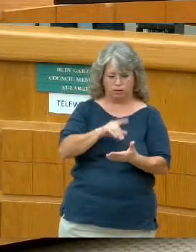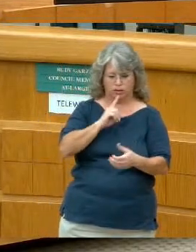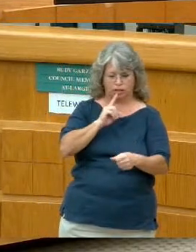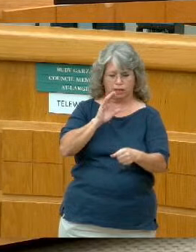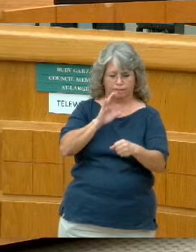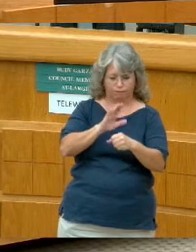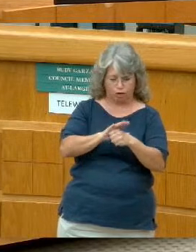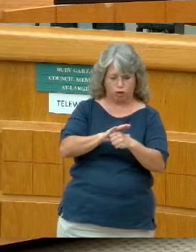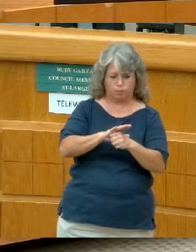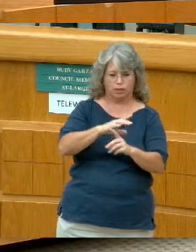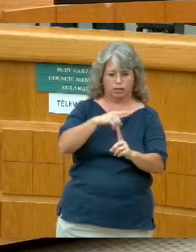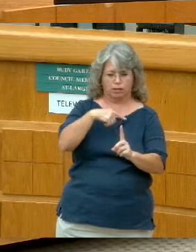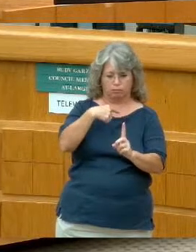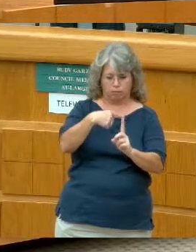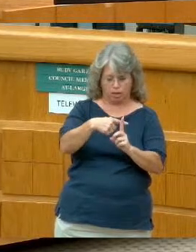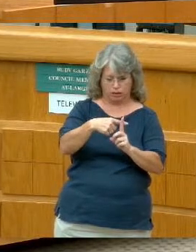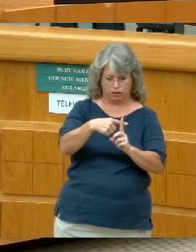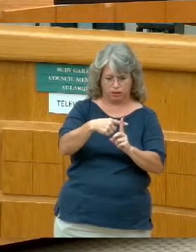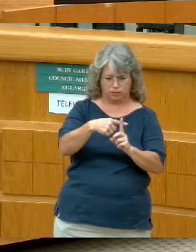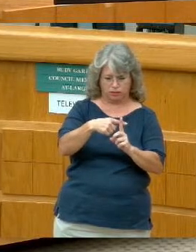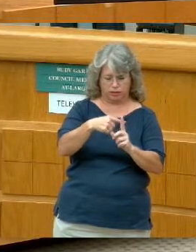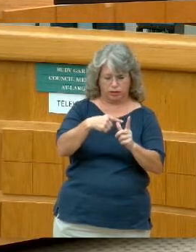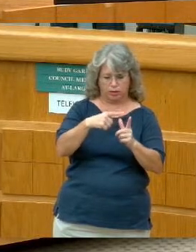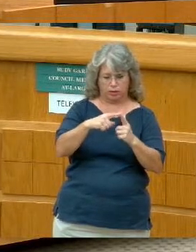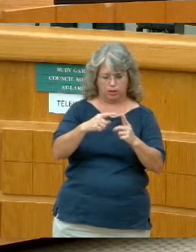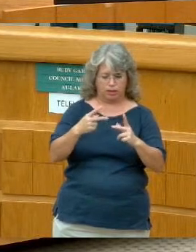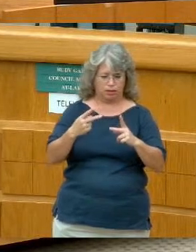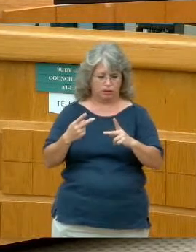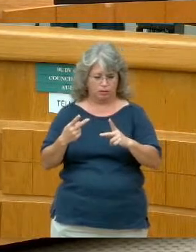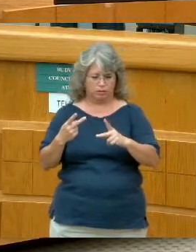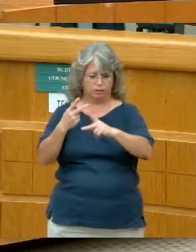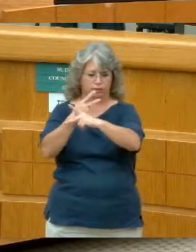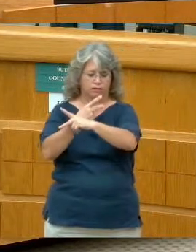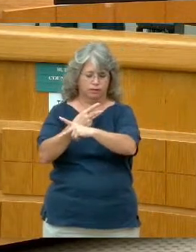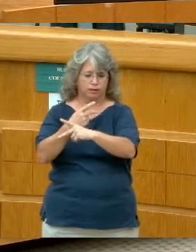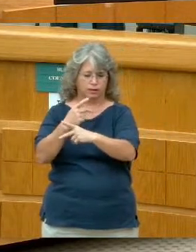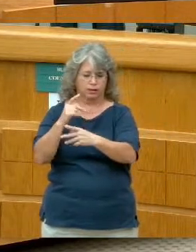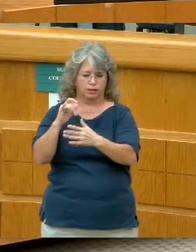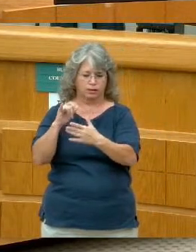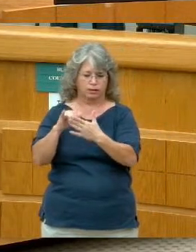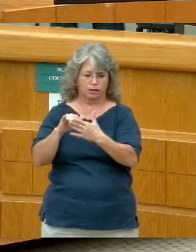confirmed positive and then factor that up by